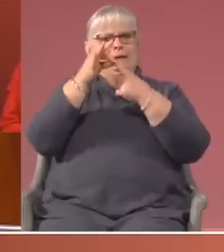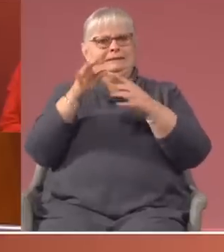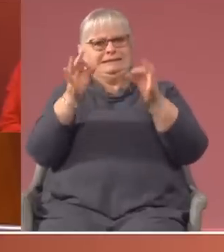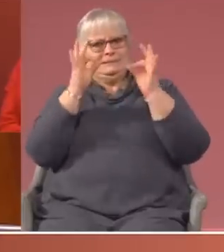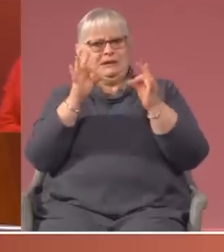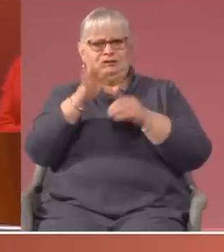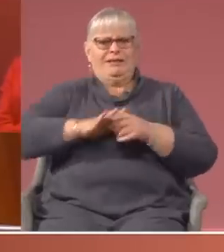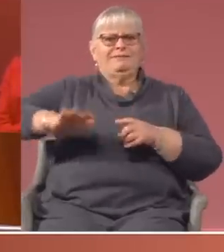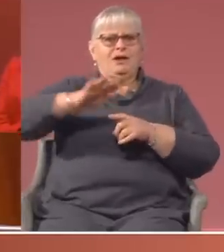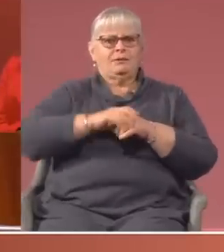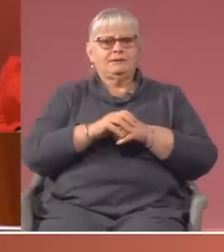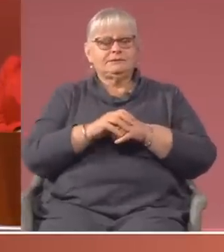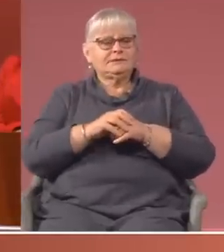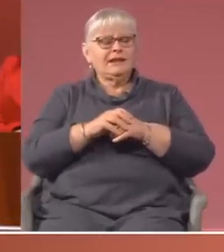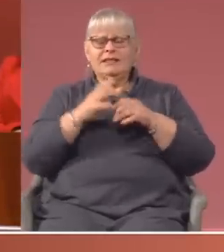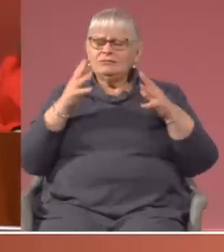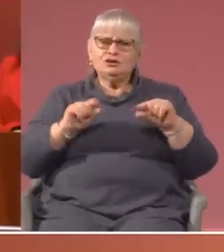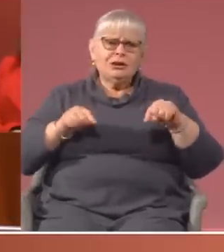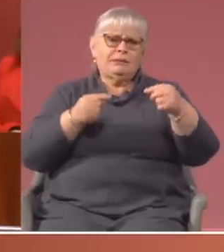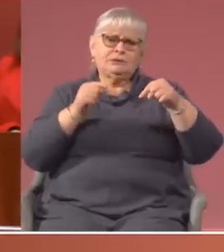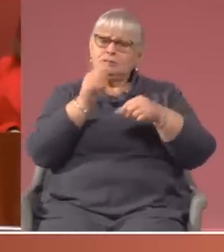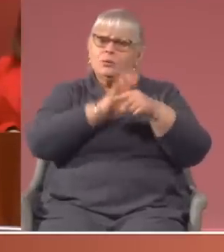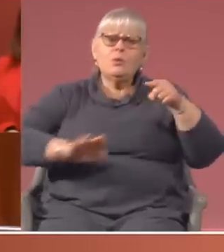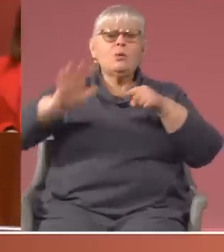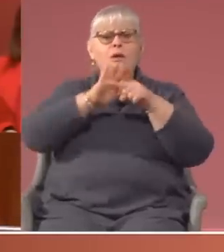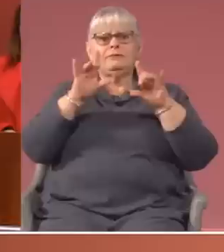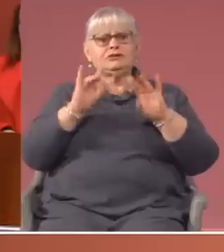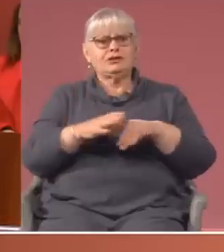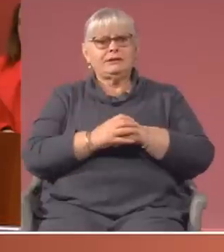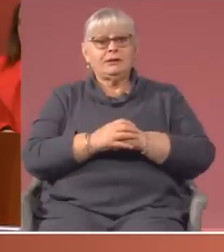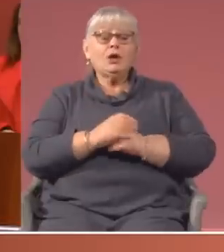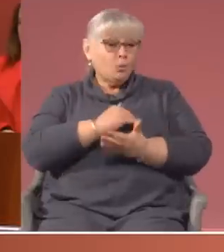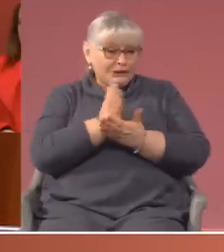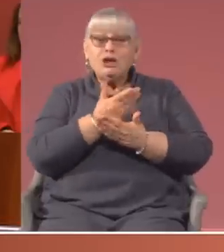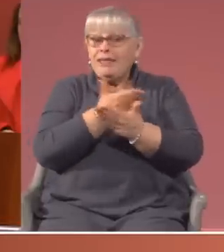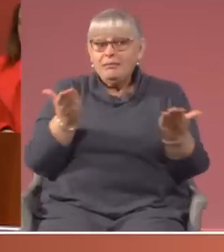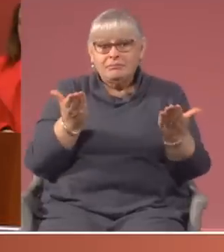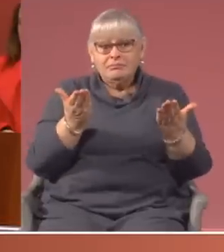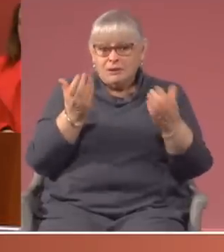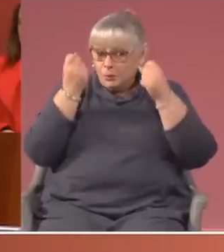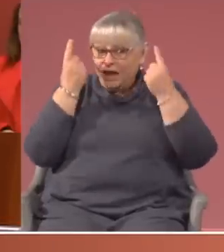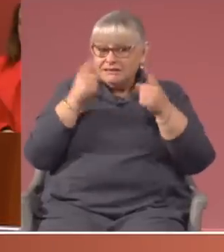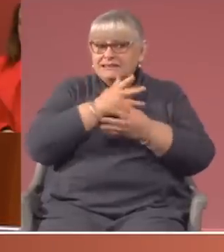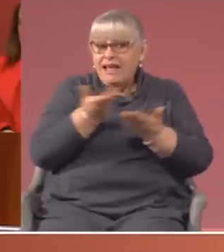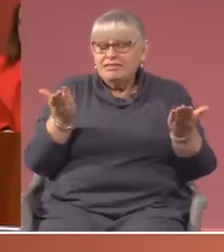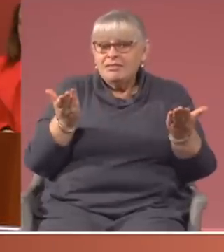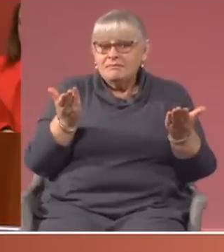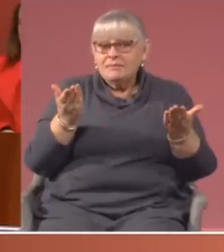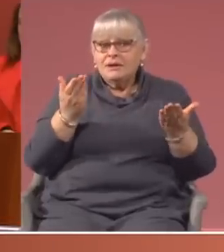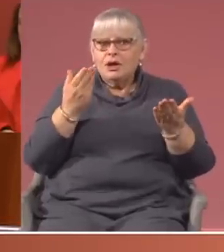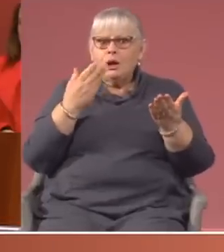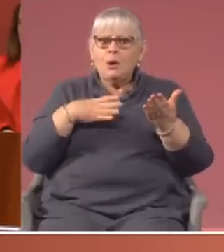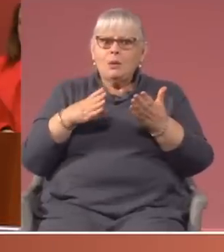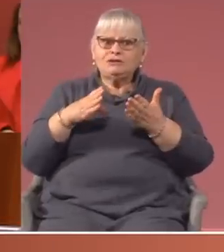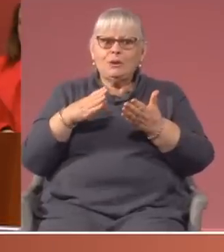These are all challenges that are being felt across the country. We share in them, we understand them, and we want a hand